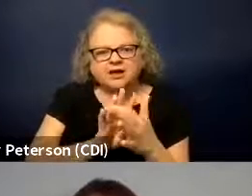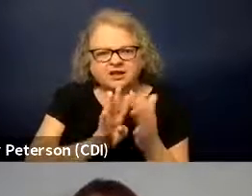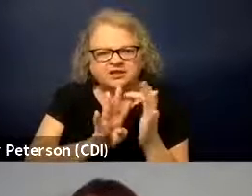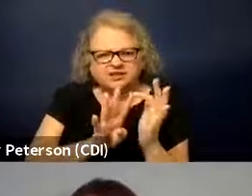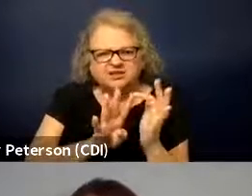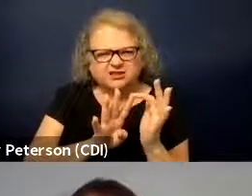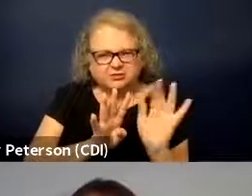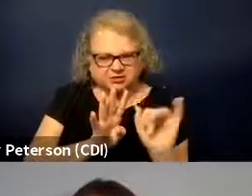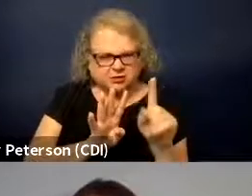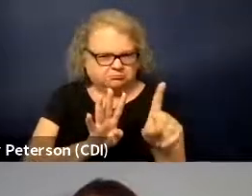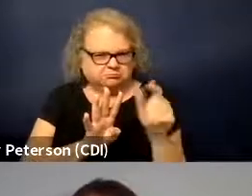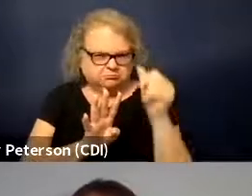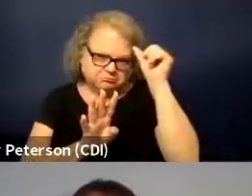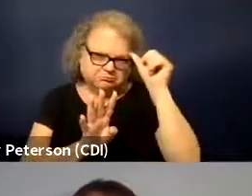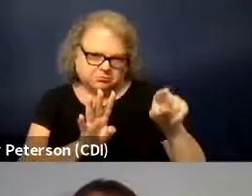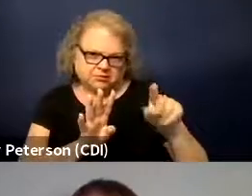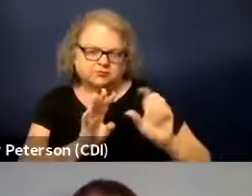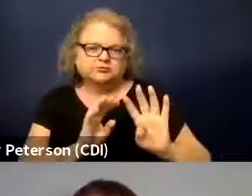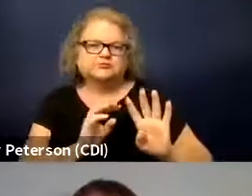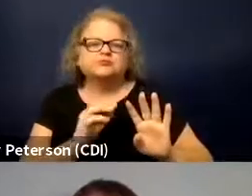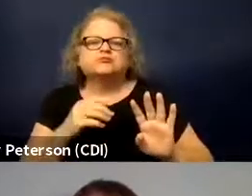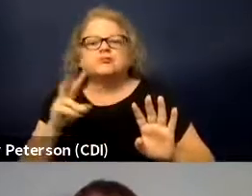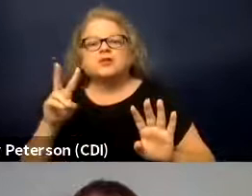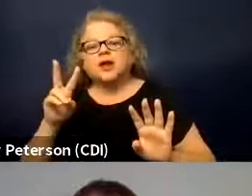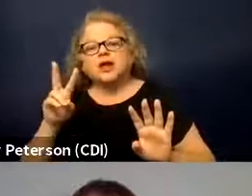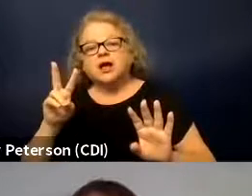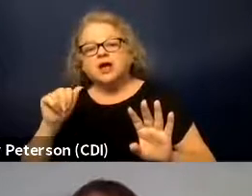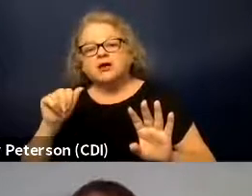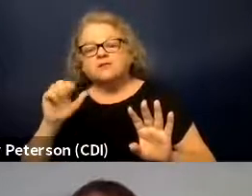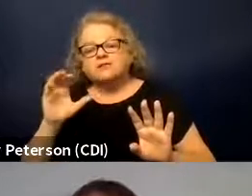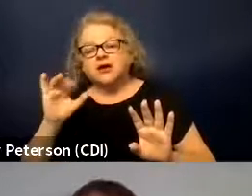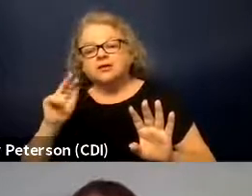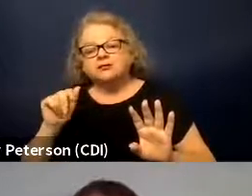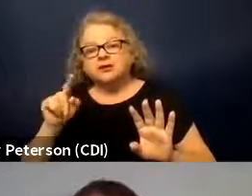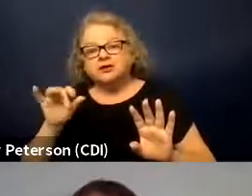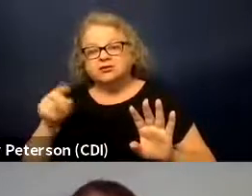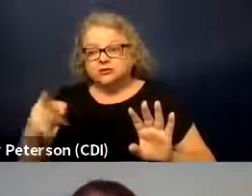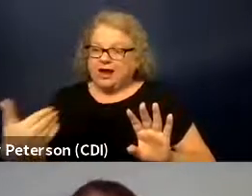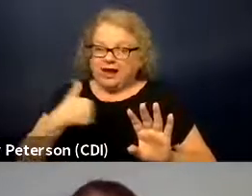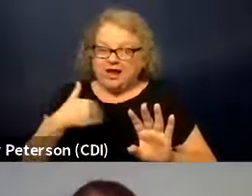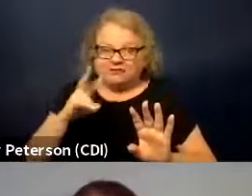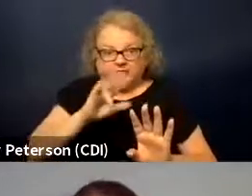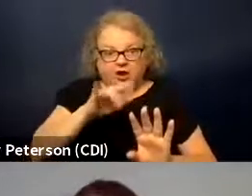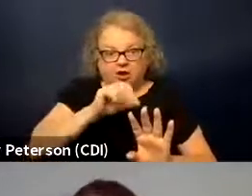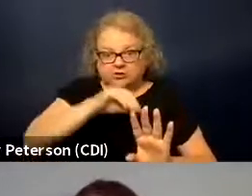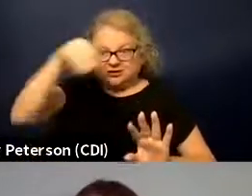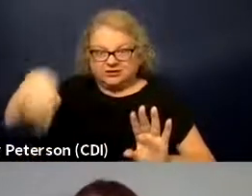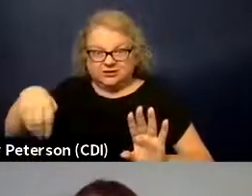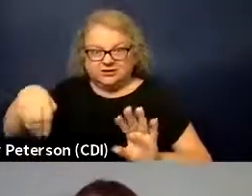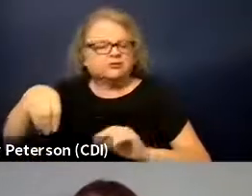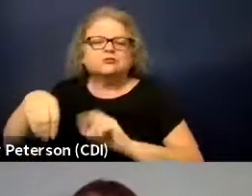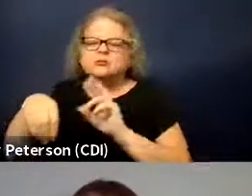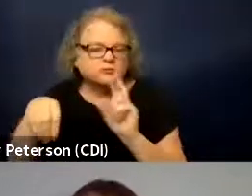the SARS-CoV-2 virus. The only thing they contain is the gene for that spike